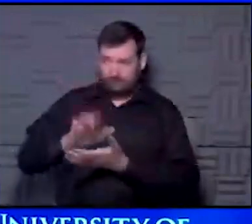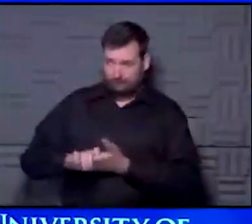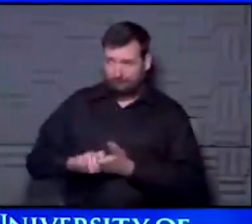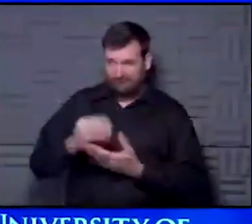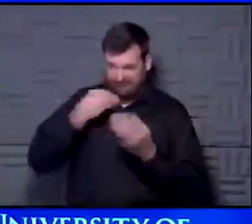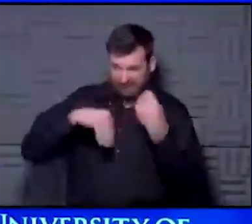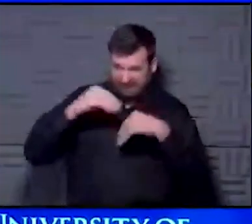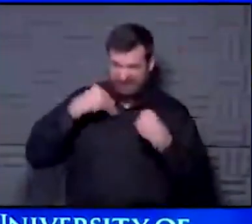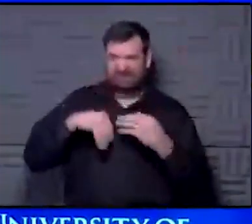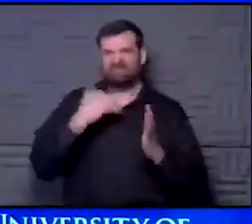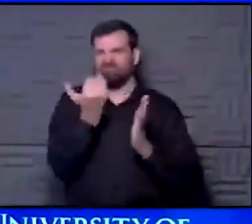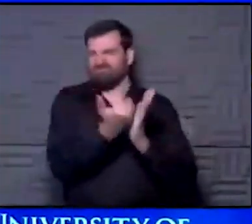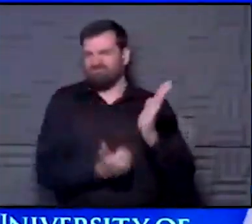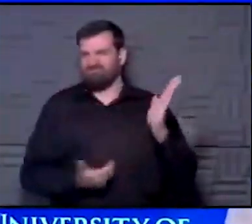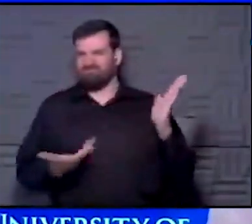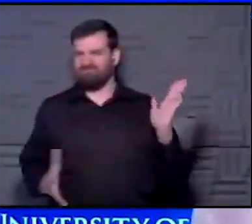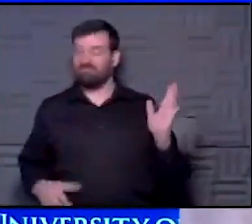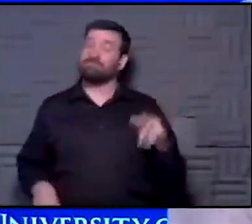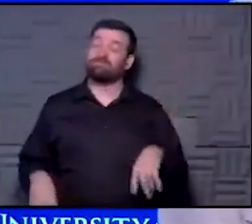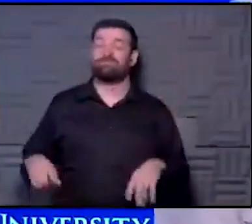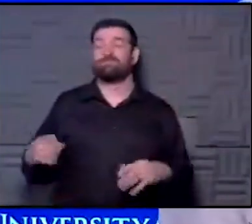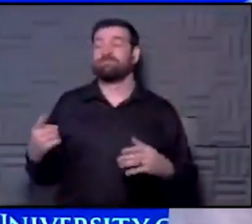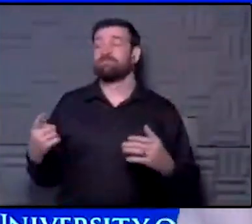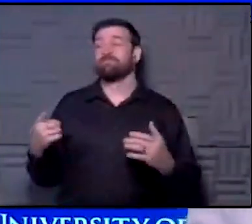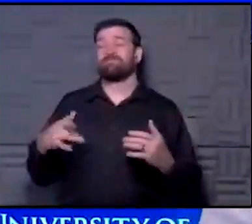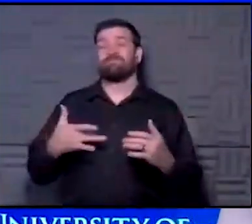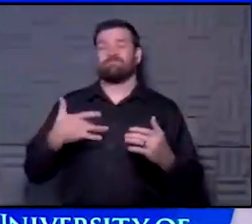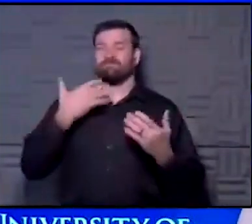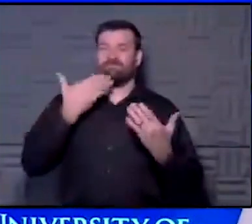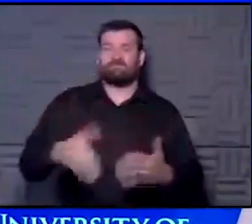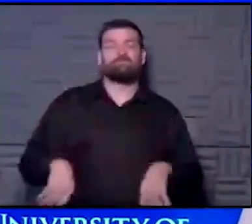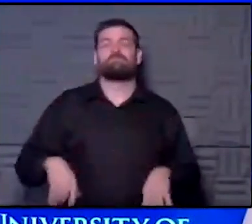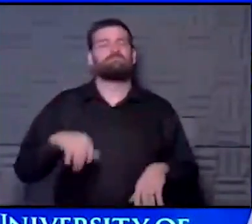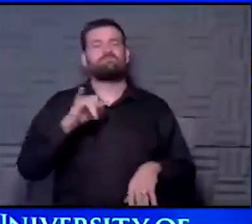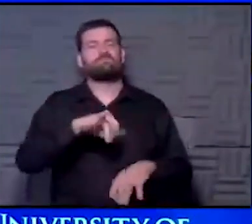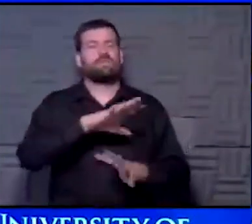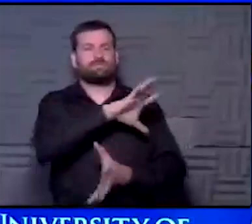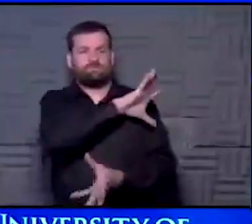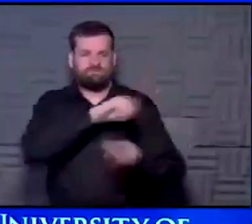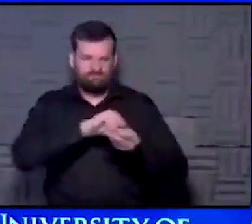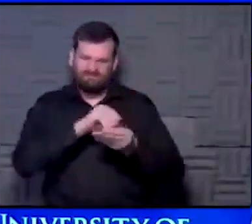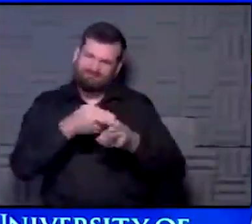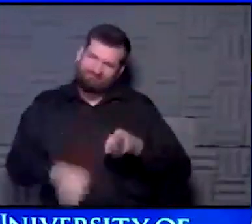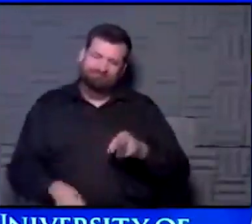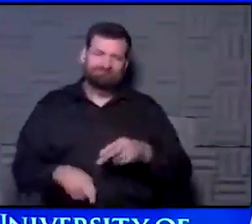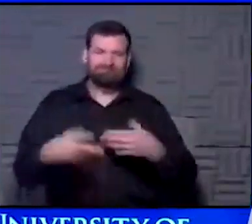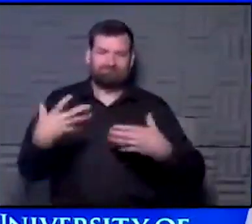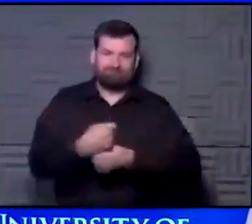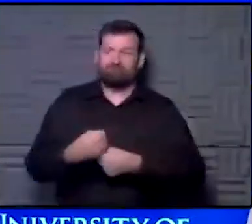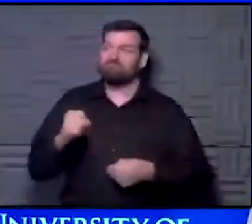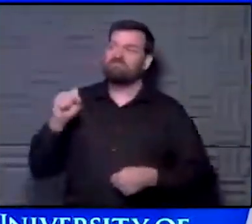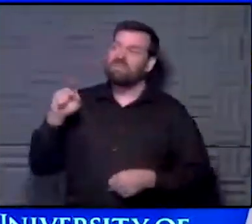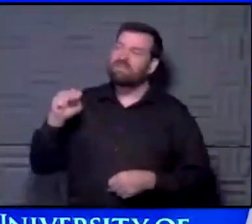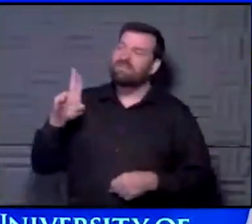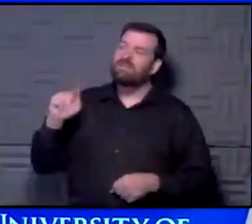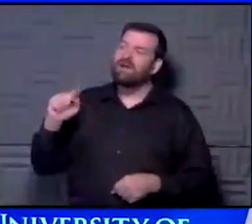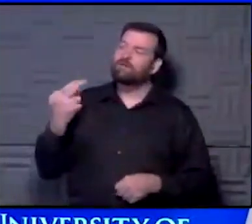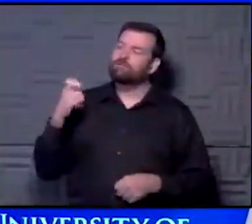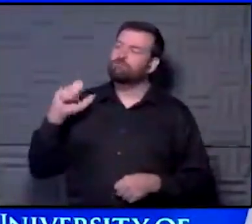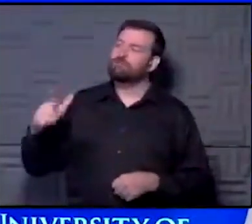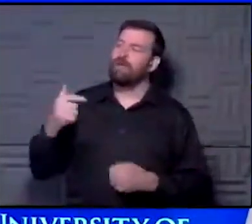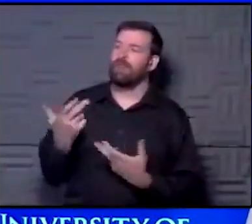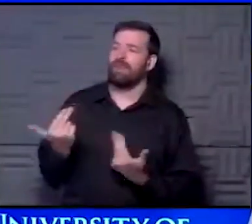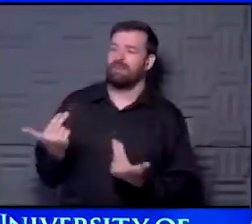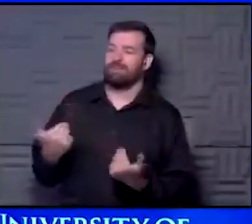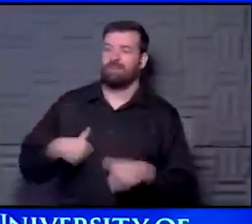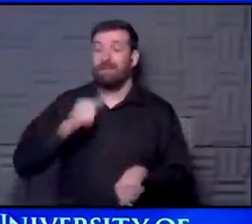That's a good thing. I don't know about whether I believe in it or not. It makes any difference, but That's just the nutshell of the list, right? yeah, no, nutshell, no pun. right. No,